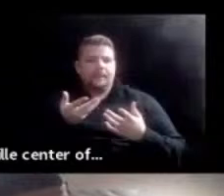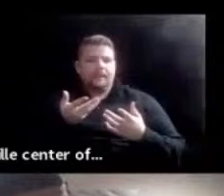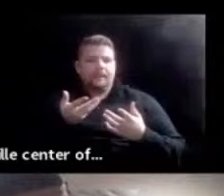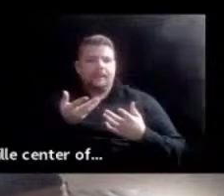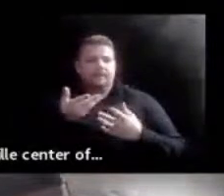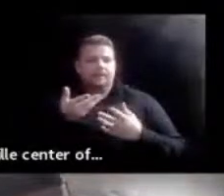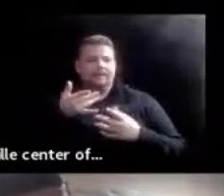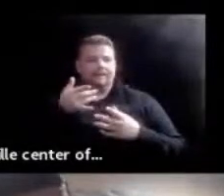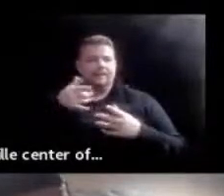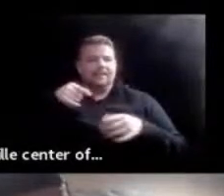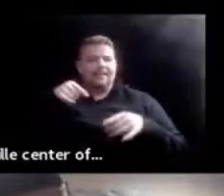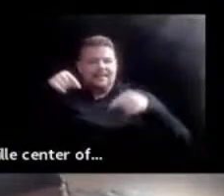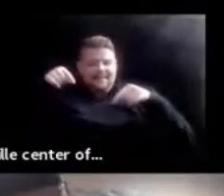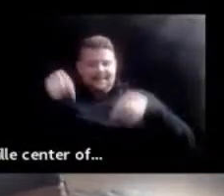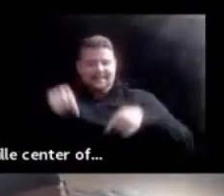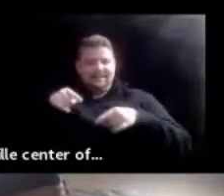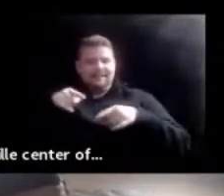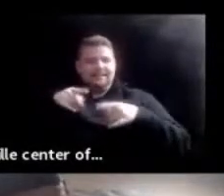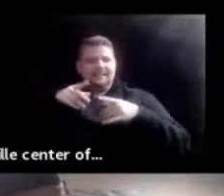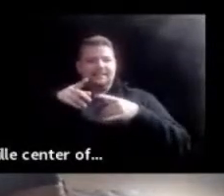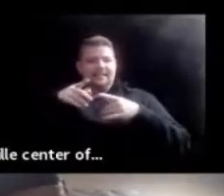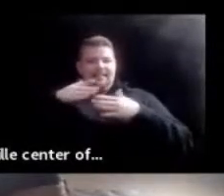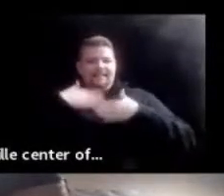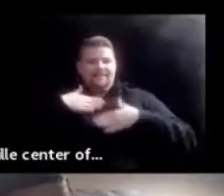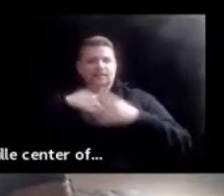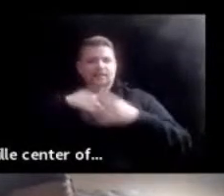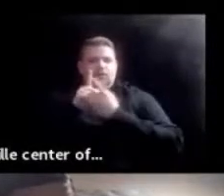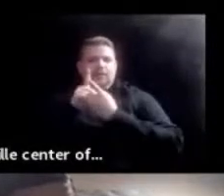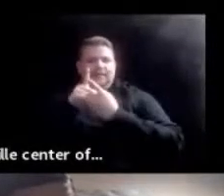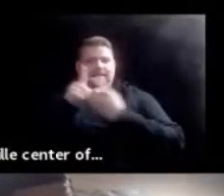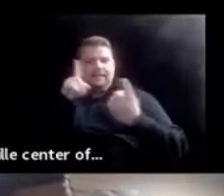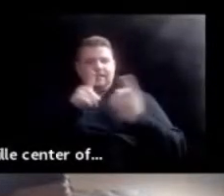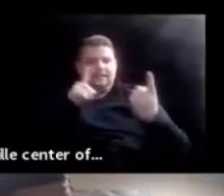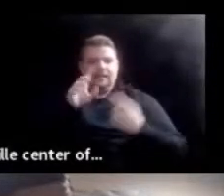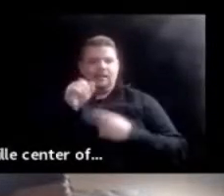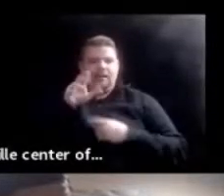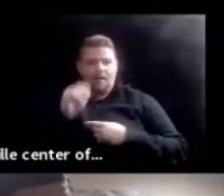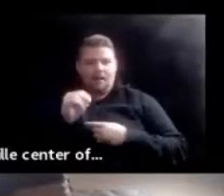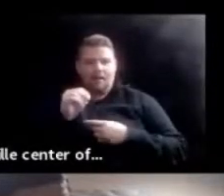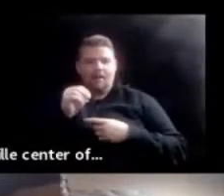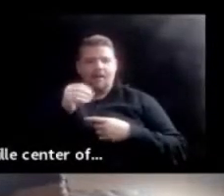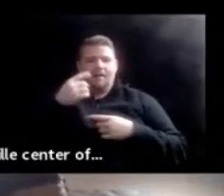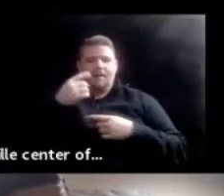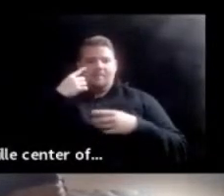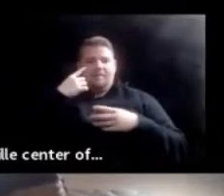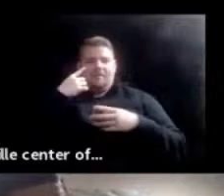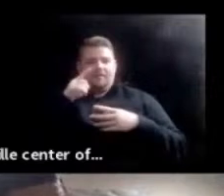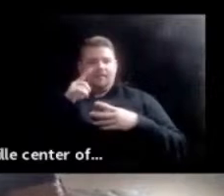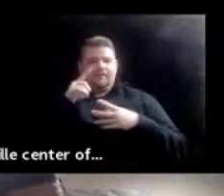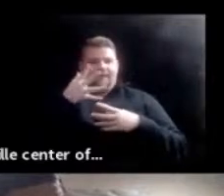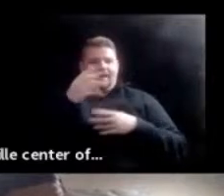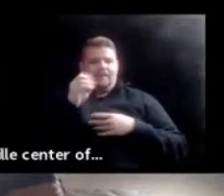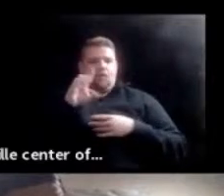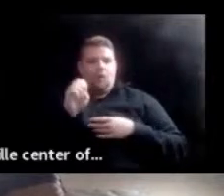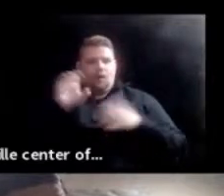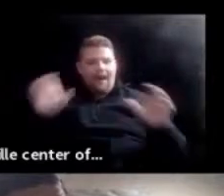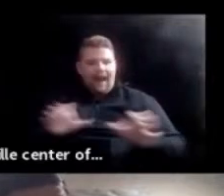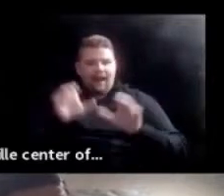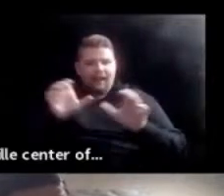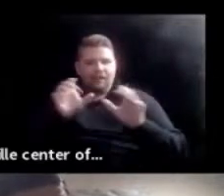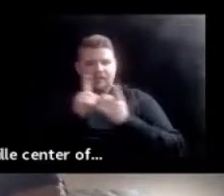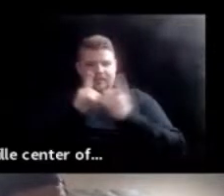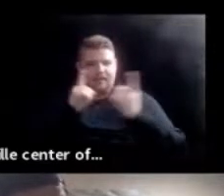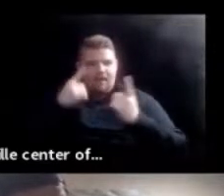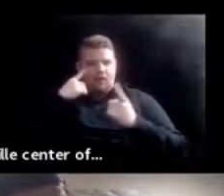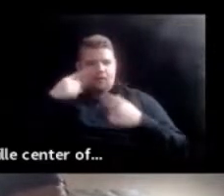This is the physical distancing arm of the 5 core actions that we continue to ask our